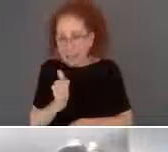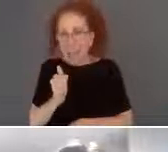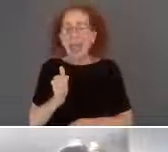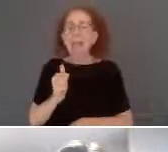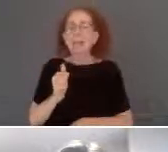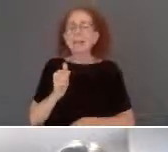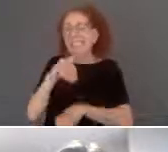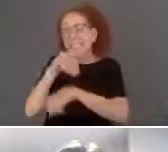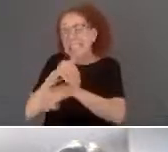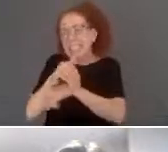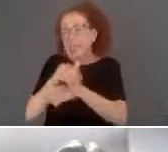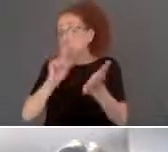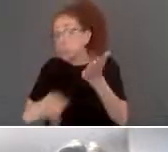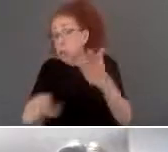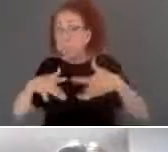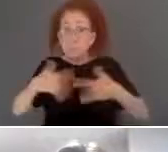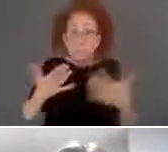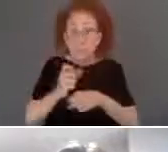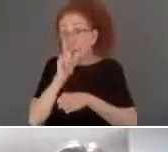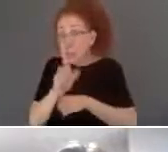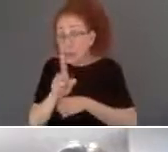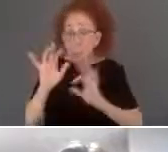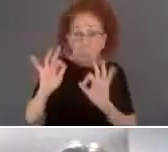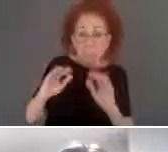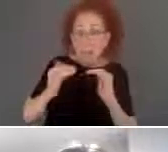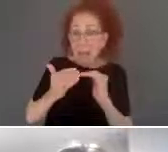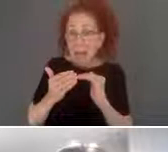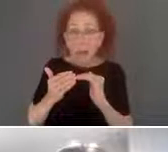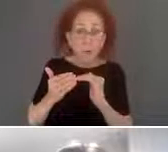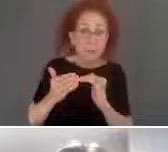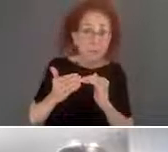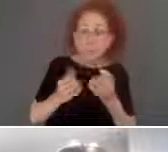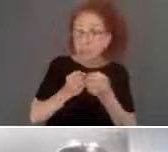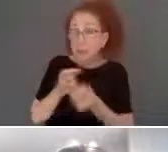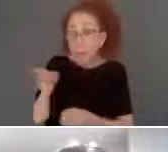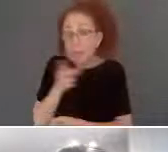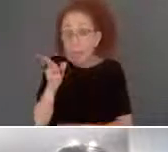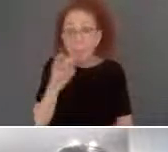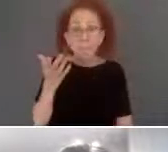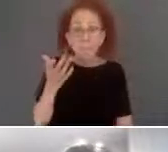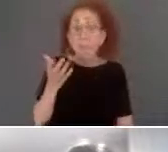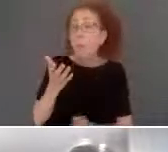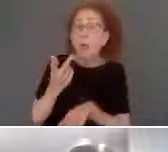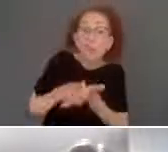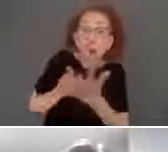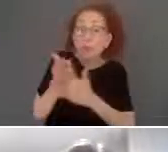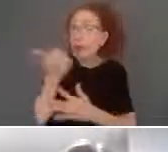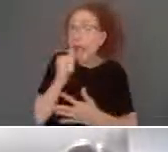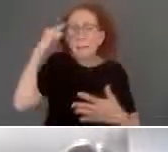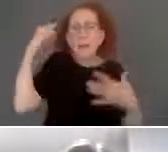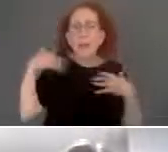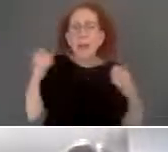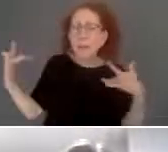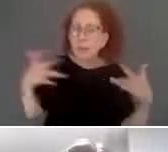the evening just to make sure and check on them to see how they can best support them or talk through any mental health concerns that